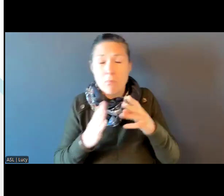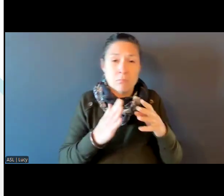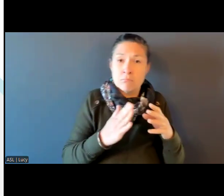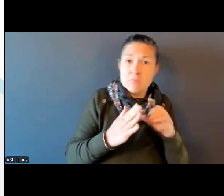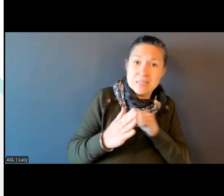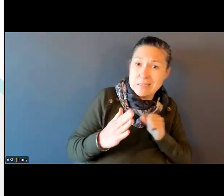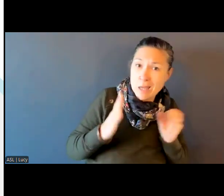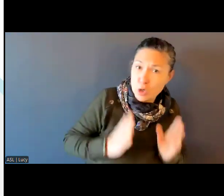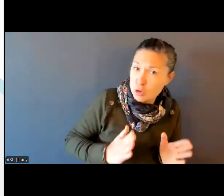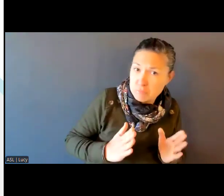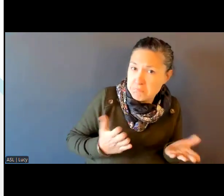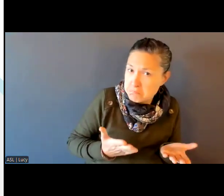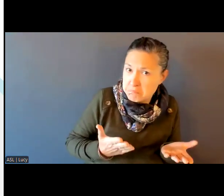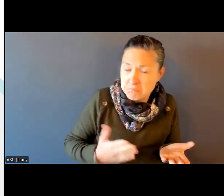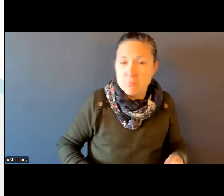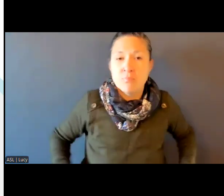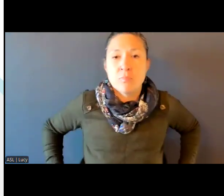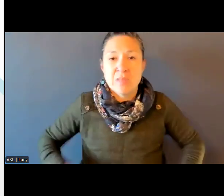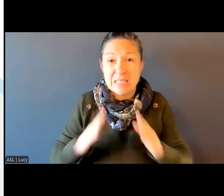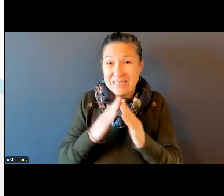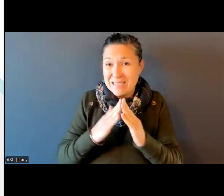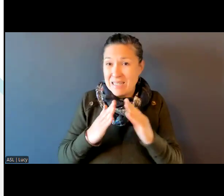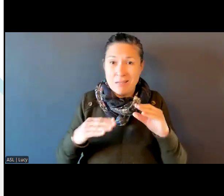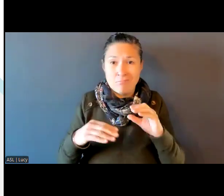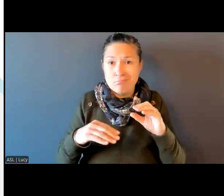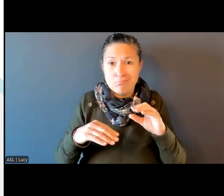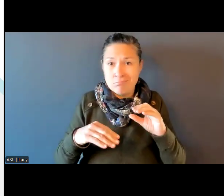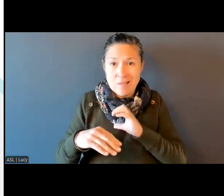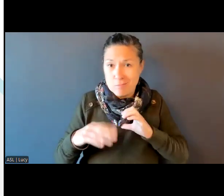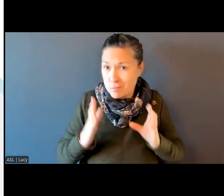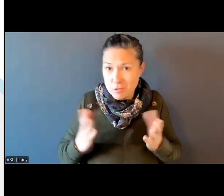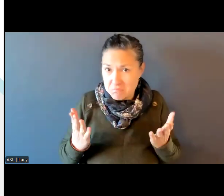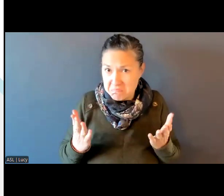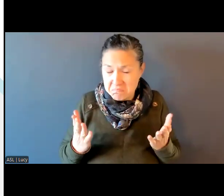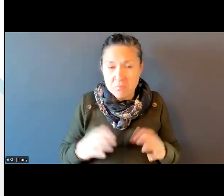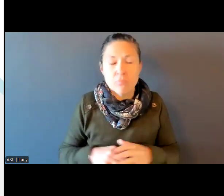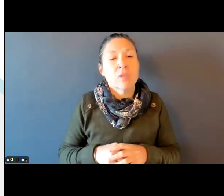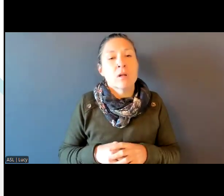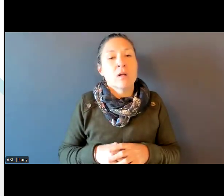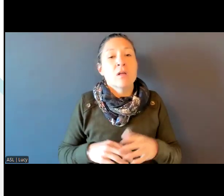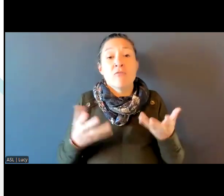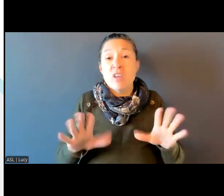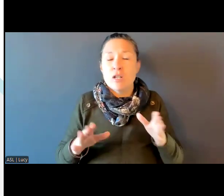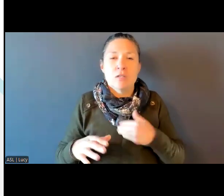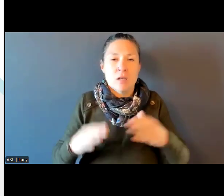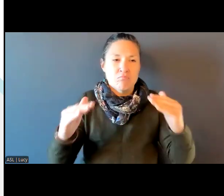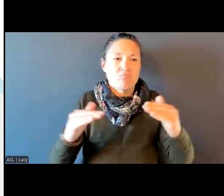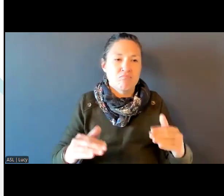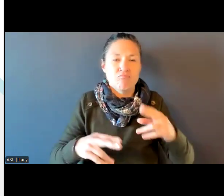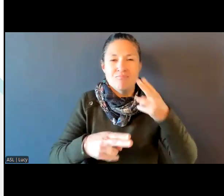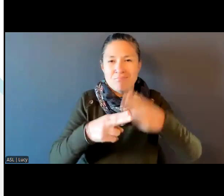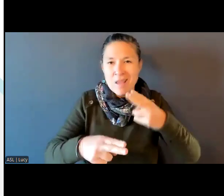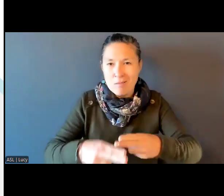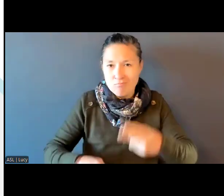Well, in that case, I will move to a roll call to